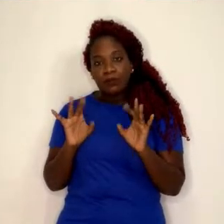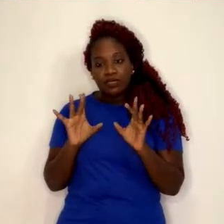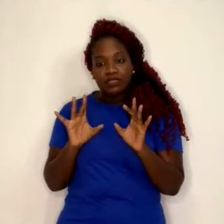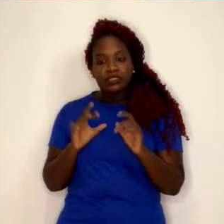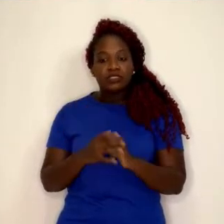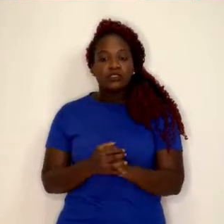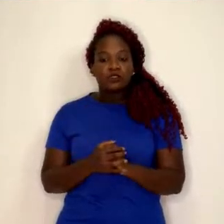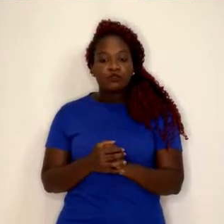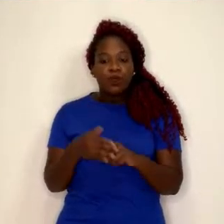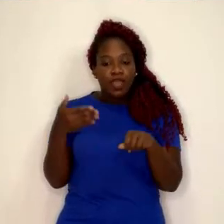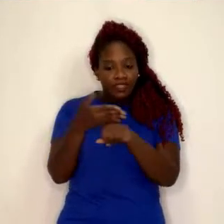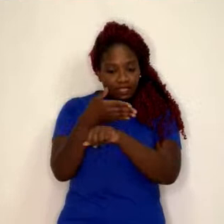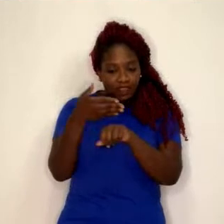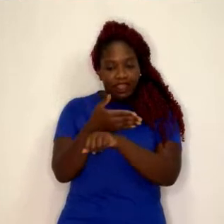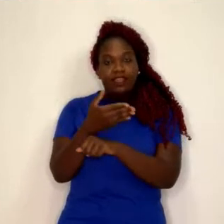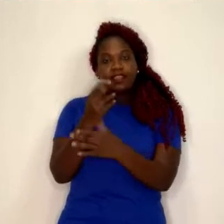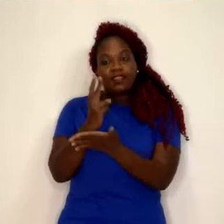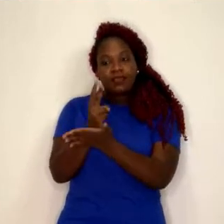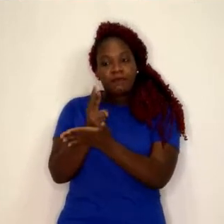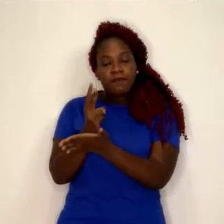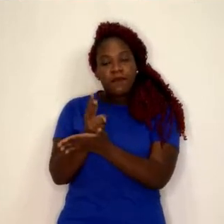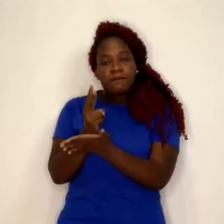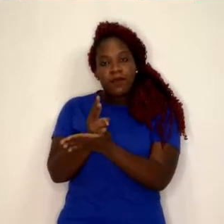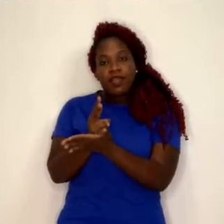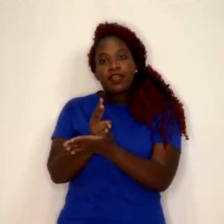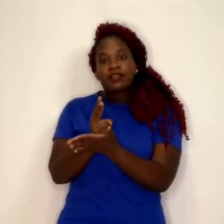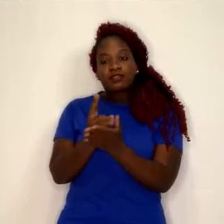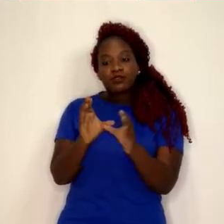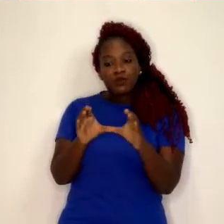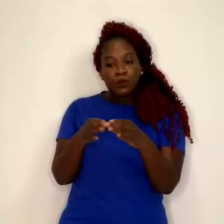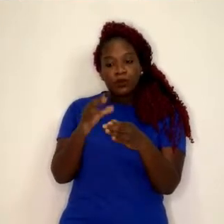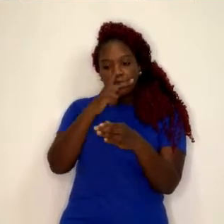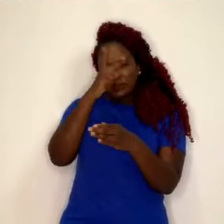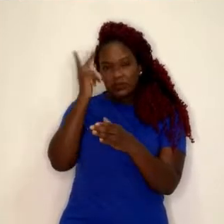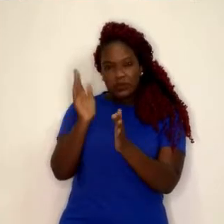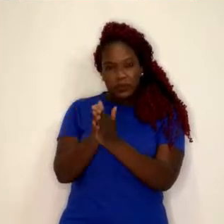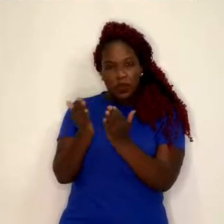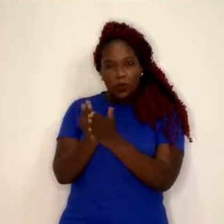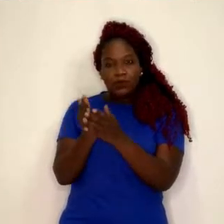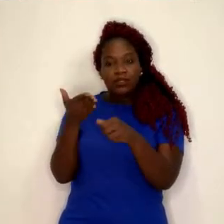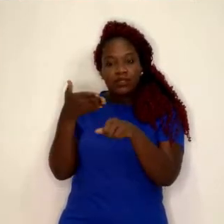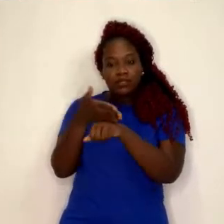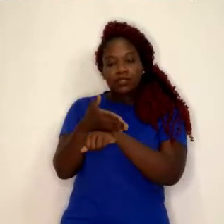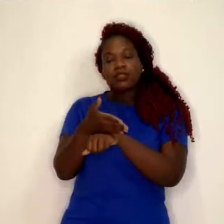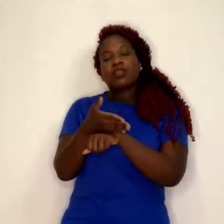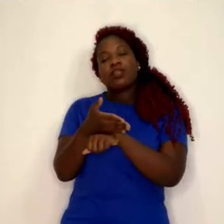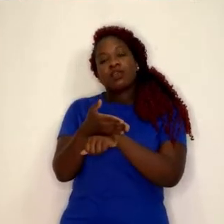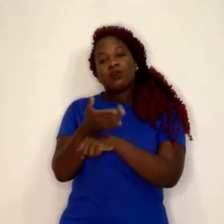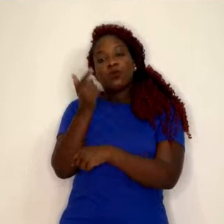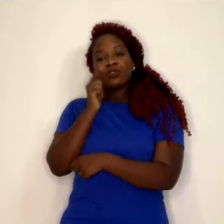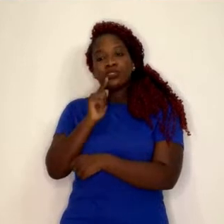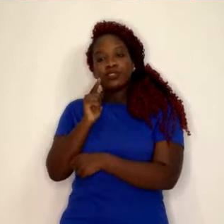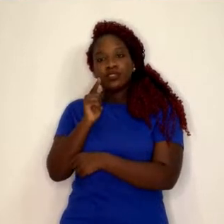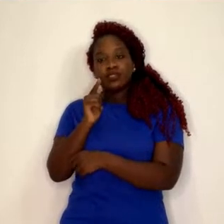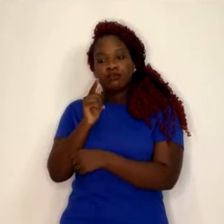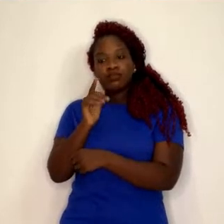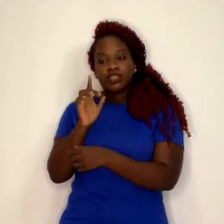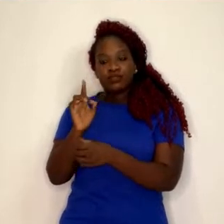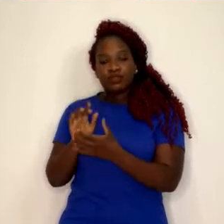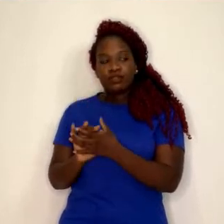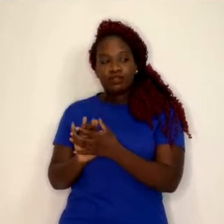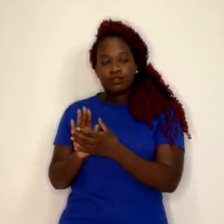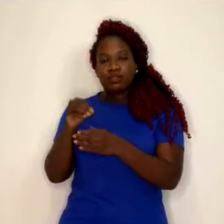specifically from access and permanence of working class groups in institutions of